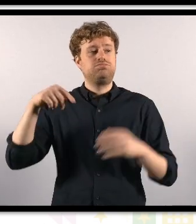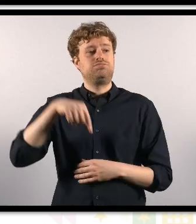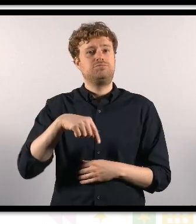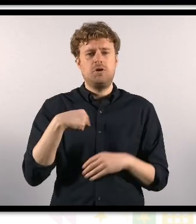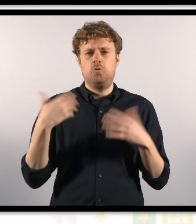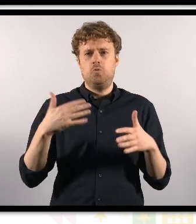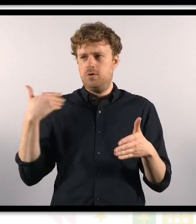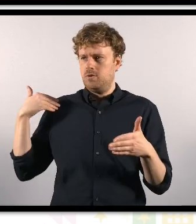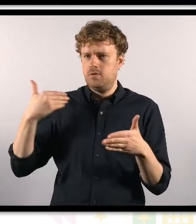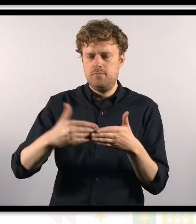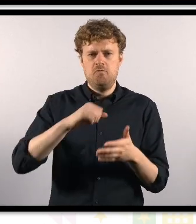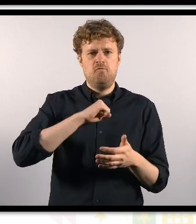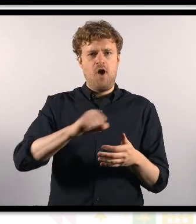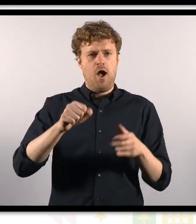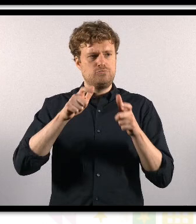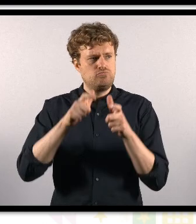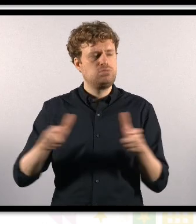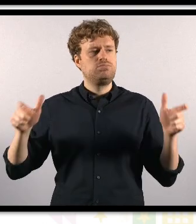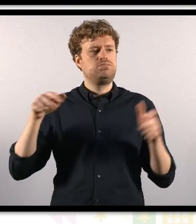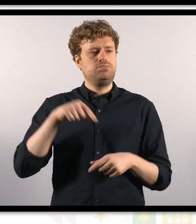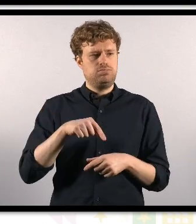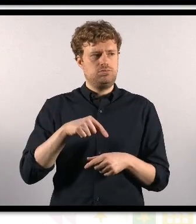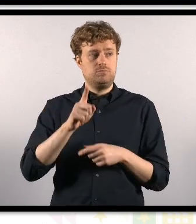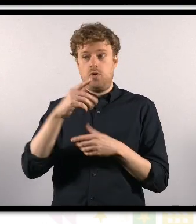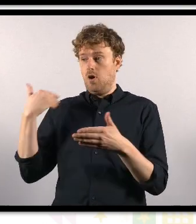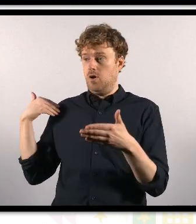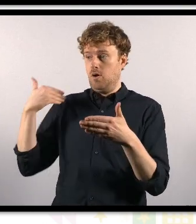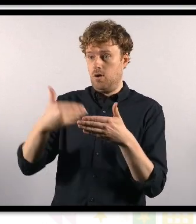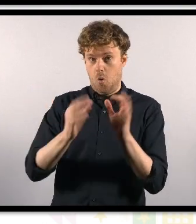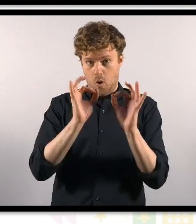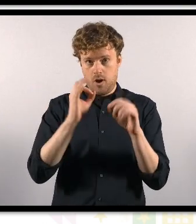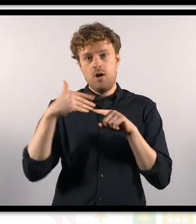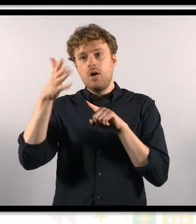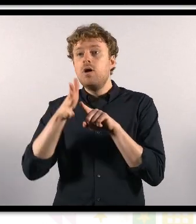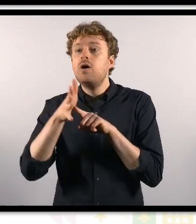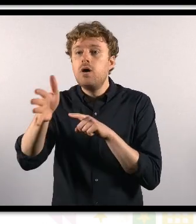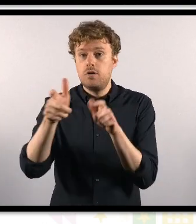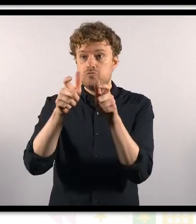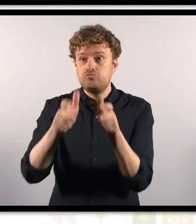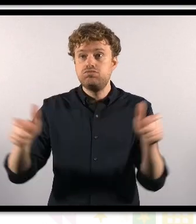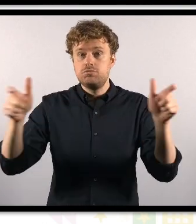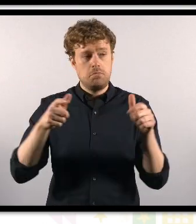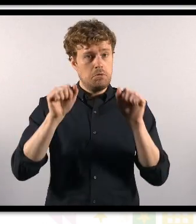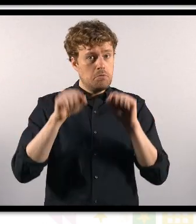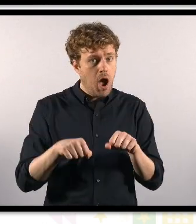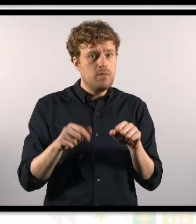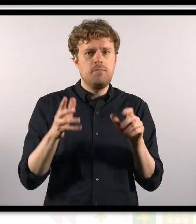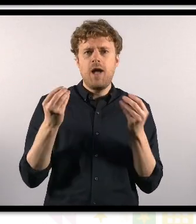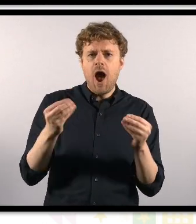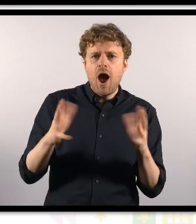going to come from all over the world and have all sorts of different backgrounds. And some of them will look like the